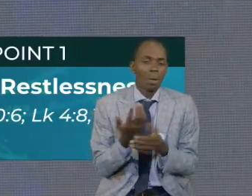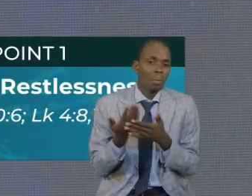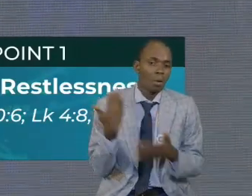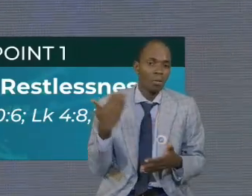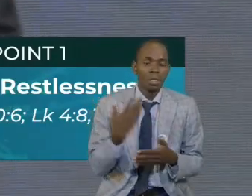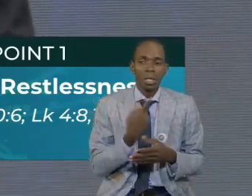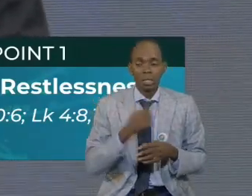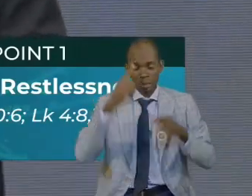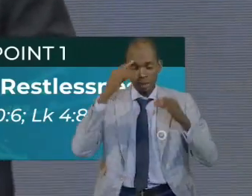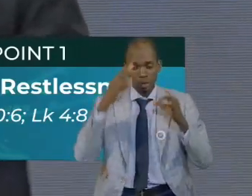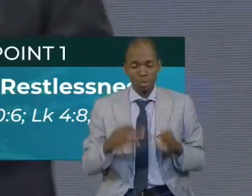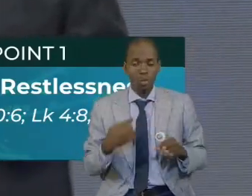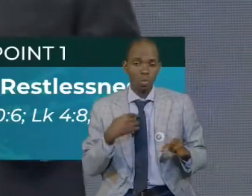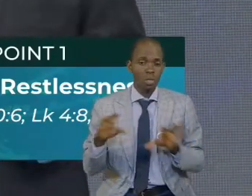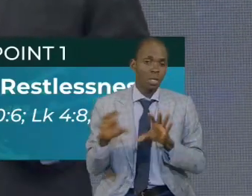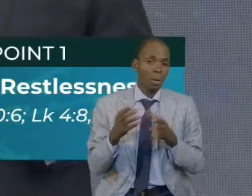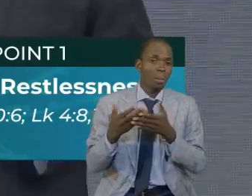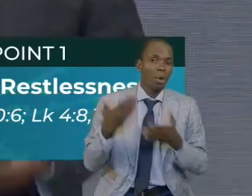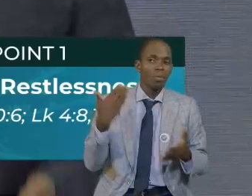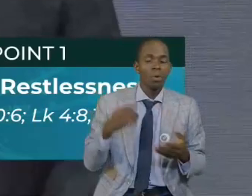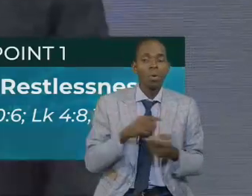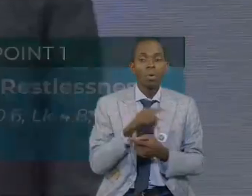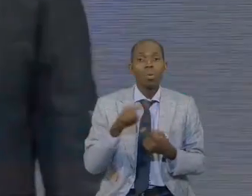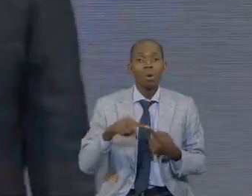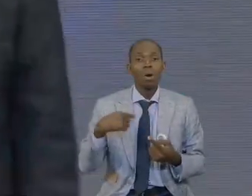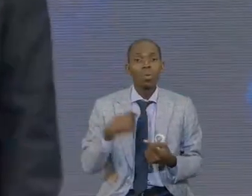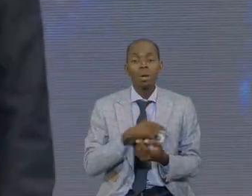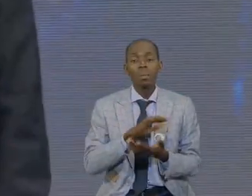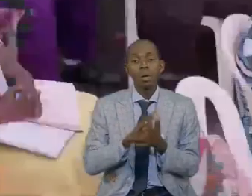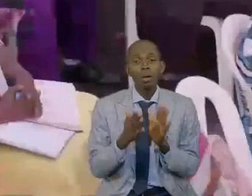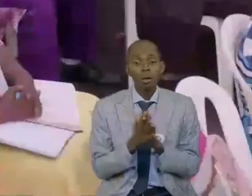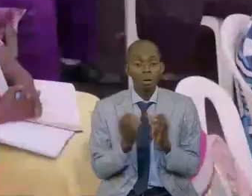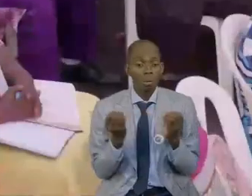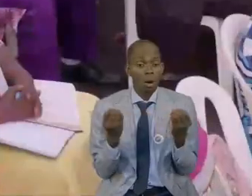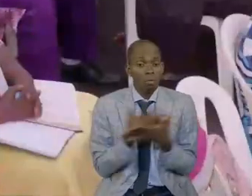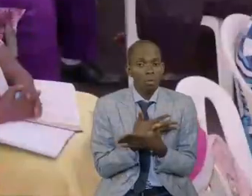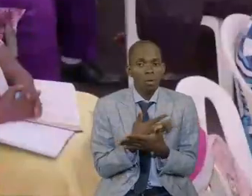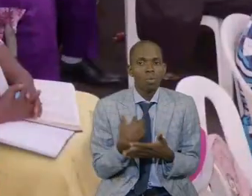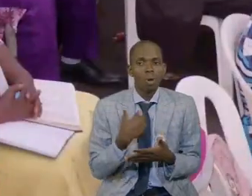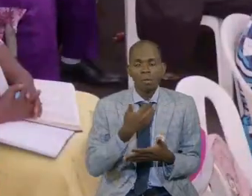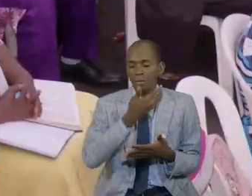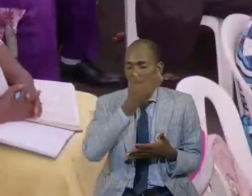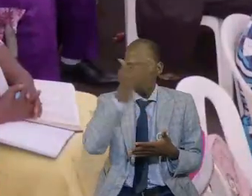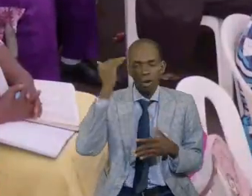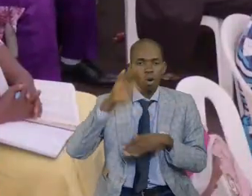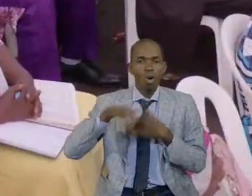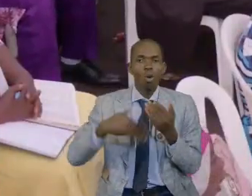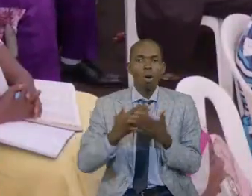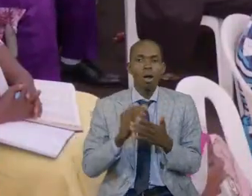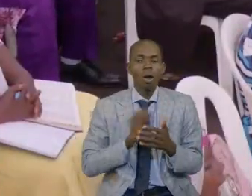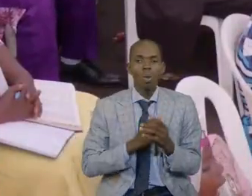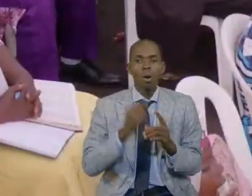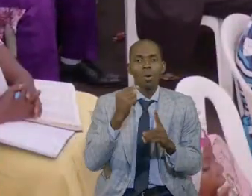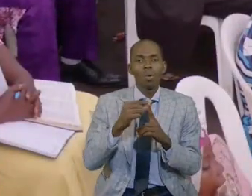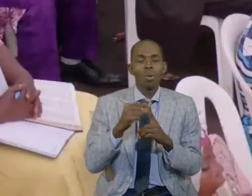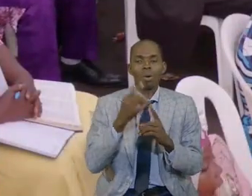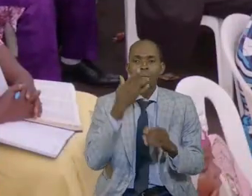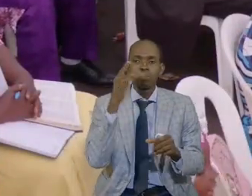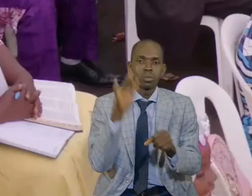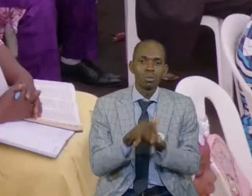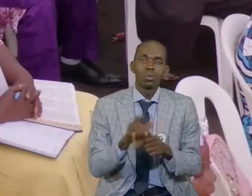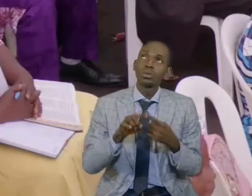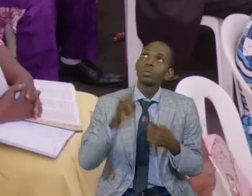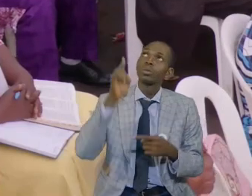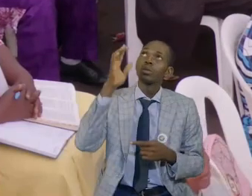made. When we become afraid, we forget all that. Our God who says he